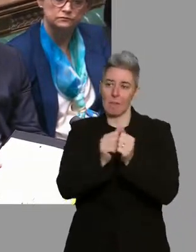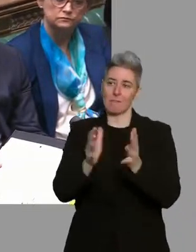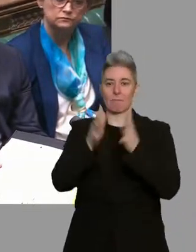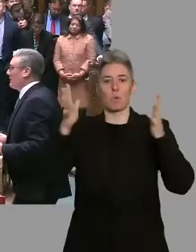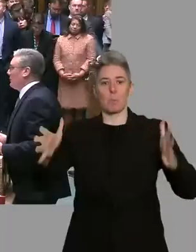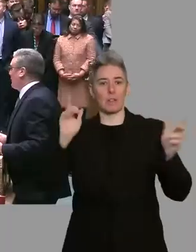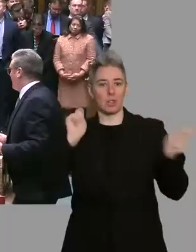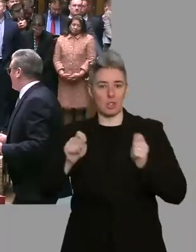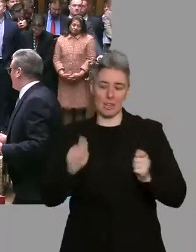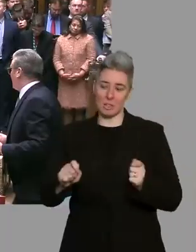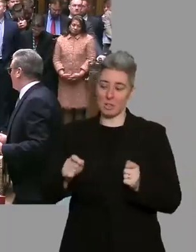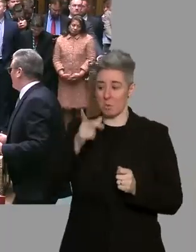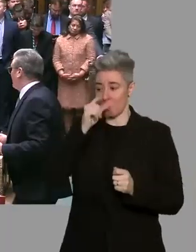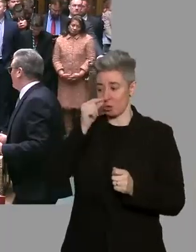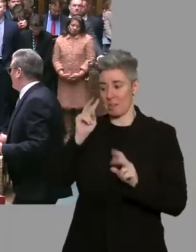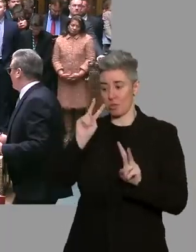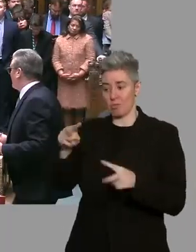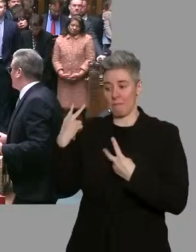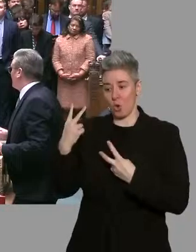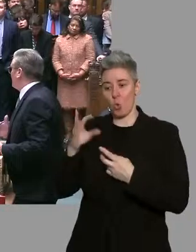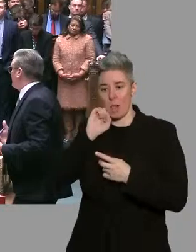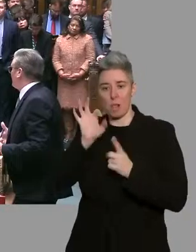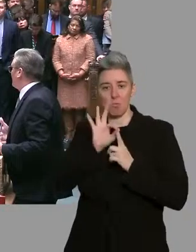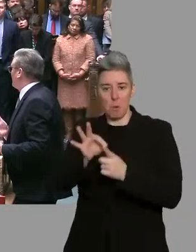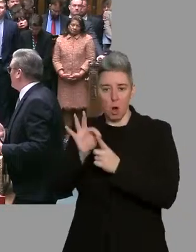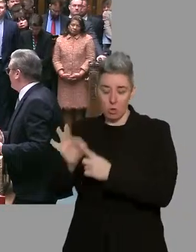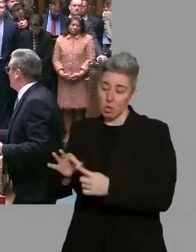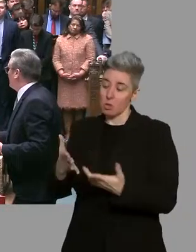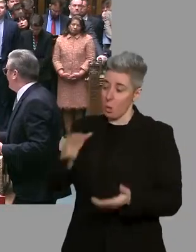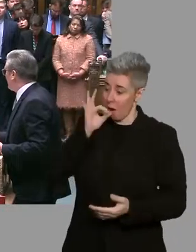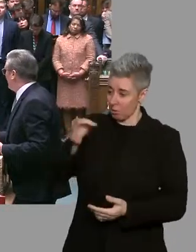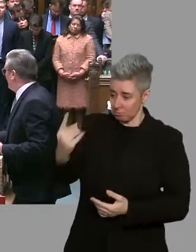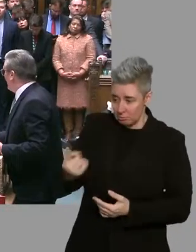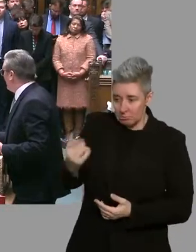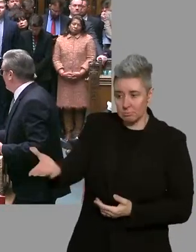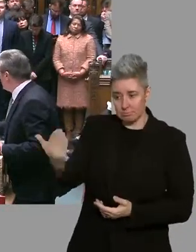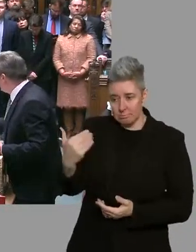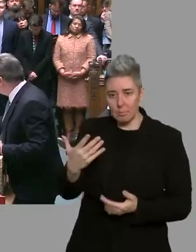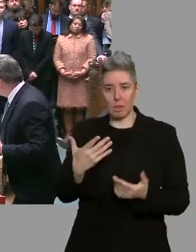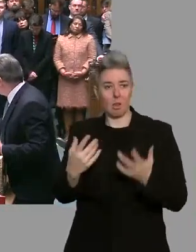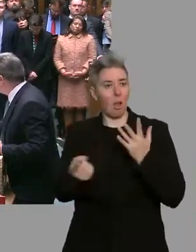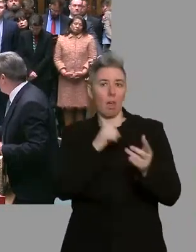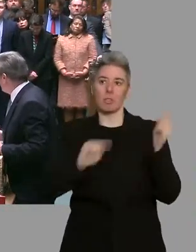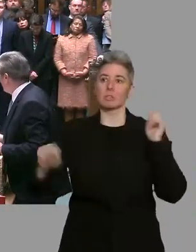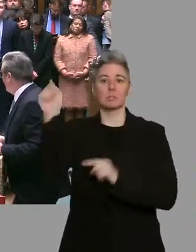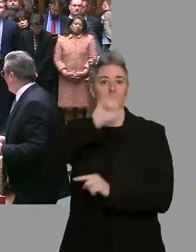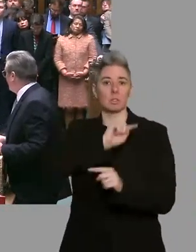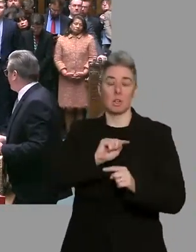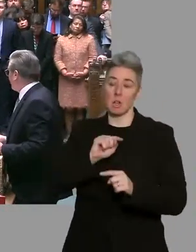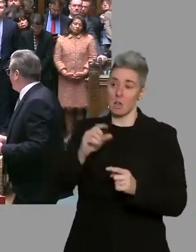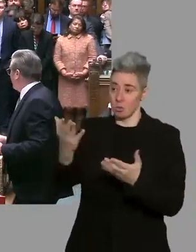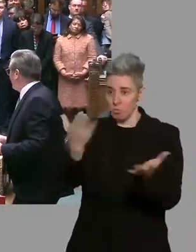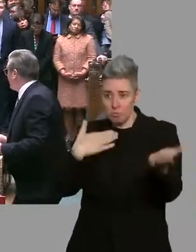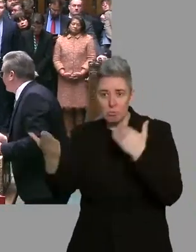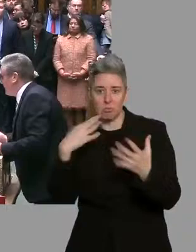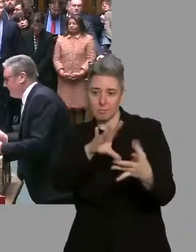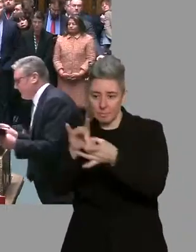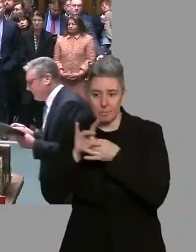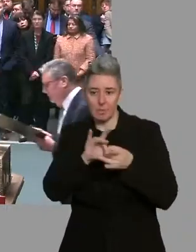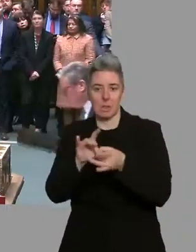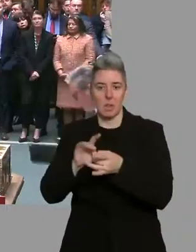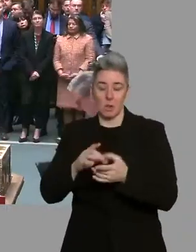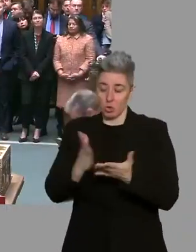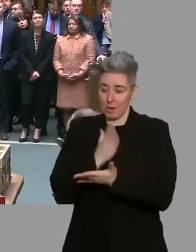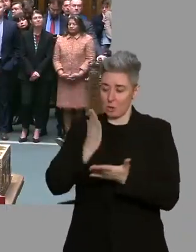the House to work with us on this so that we can get this right and make sure that what we put in place endures beyond just a few years. Thank